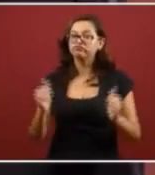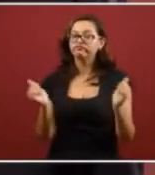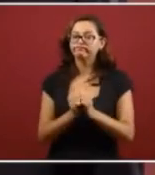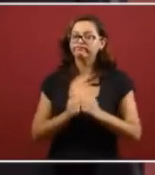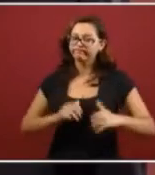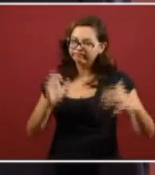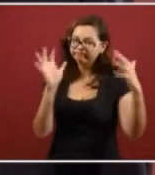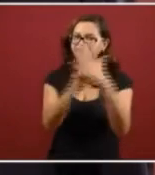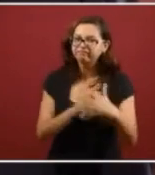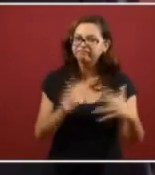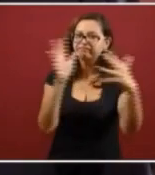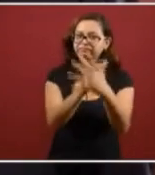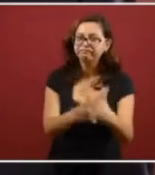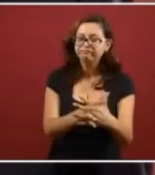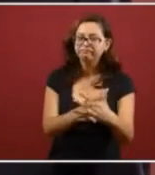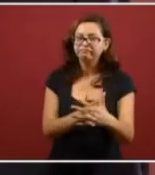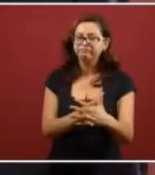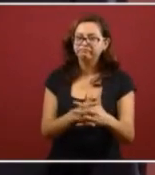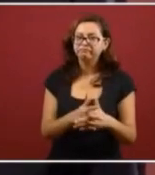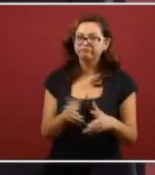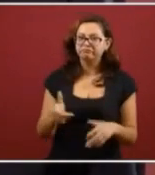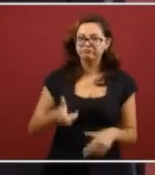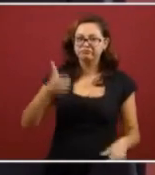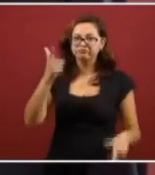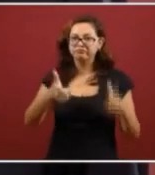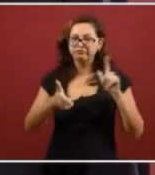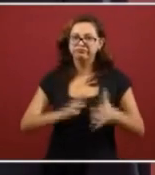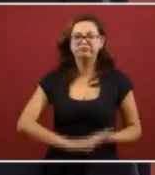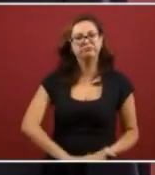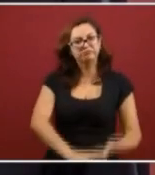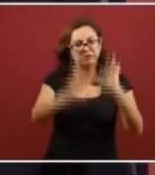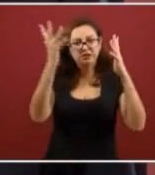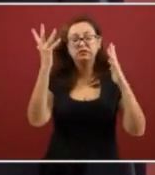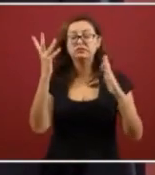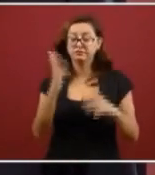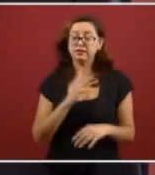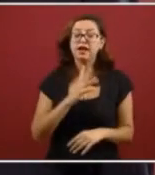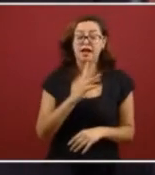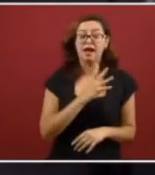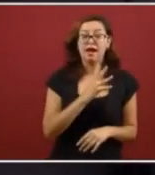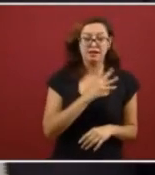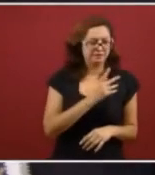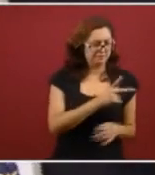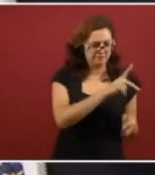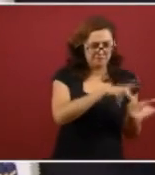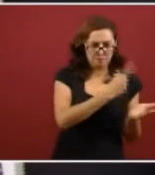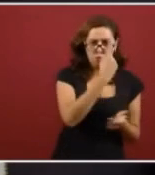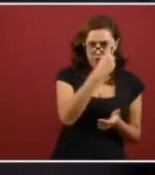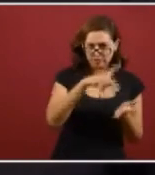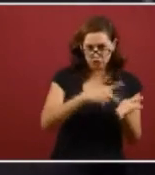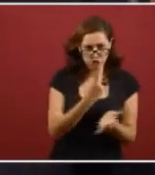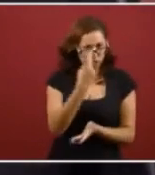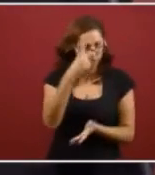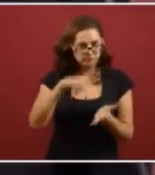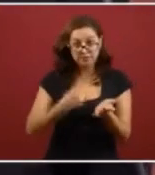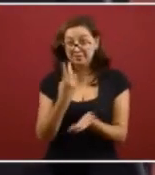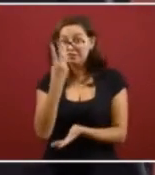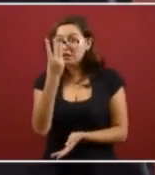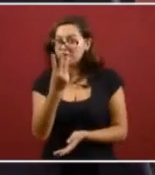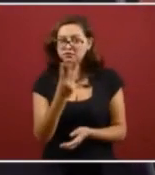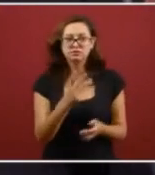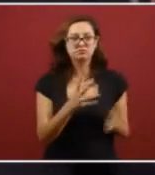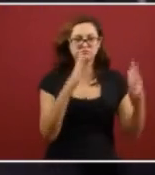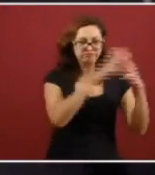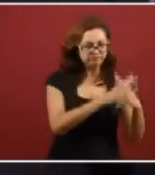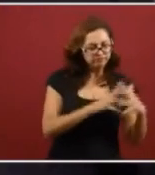the armed forces. Violencia. And there has been violence. Nosotros estamos llevando a cabo una we are taking forth a